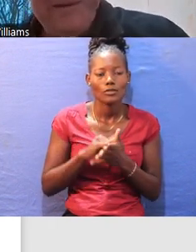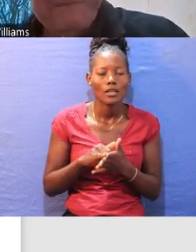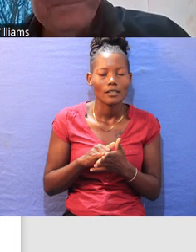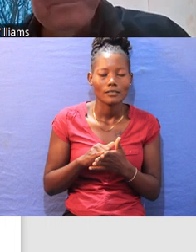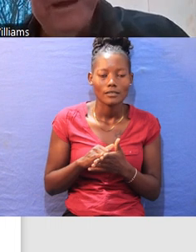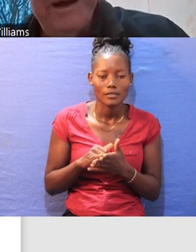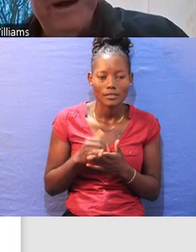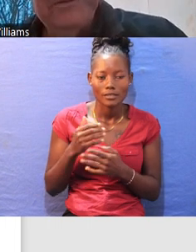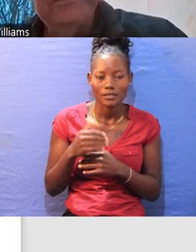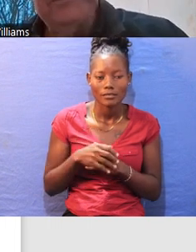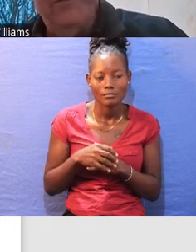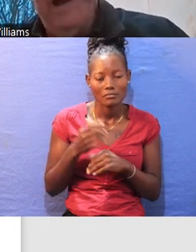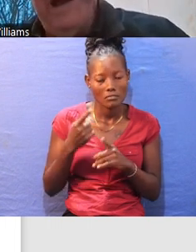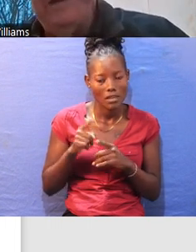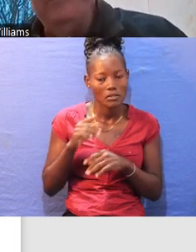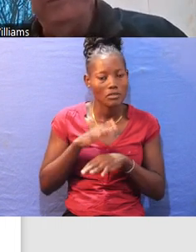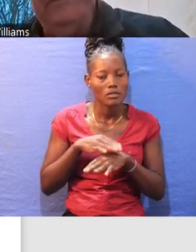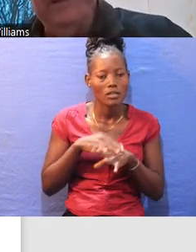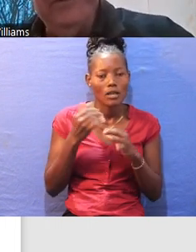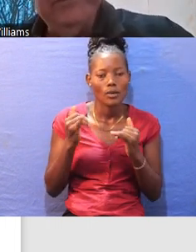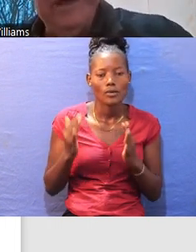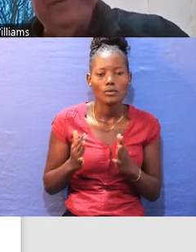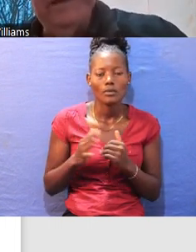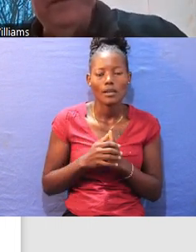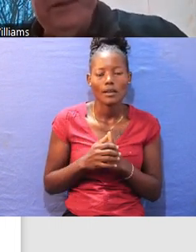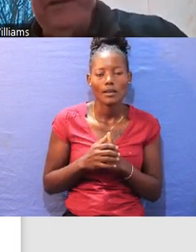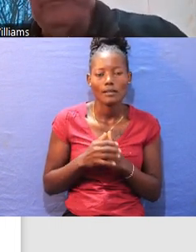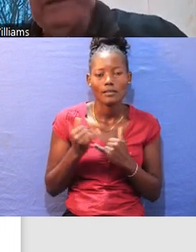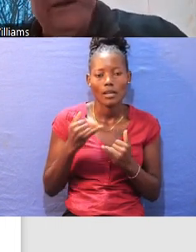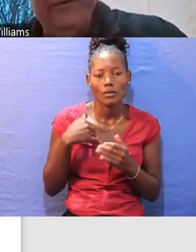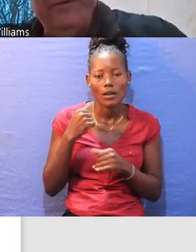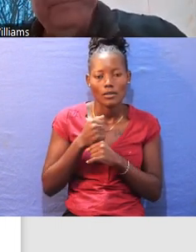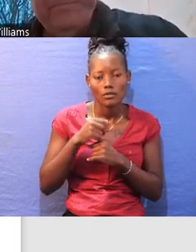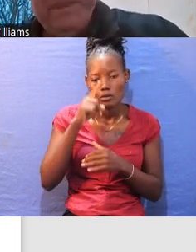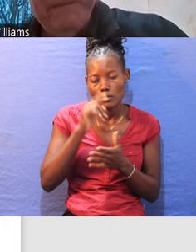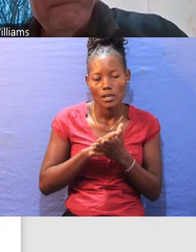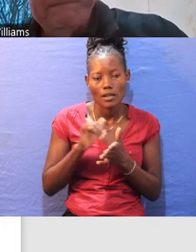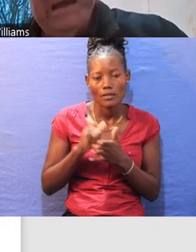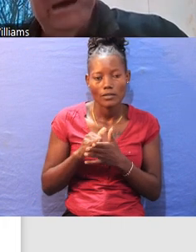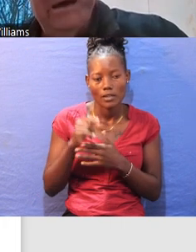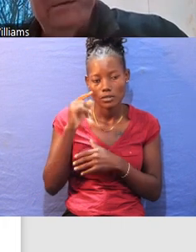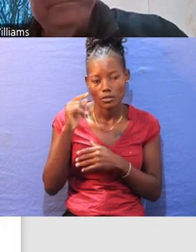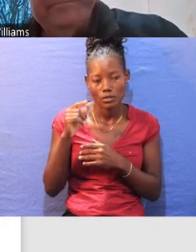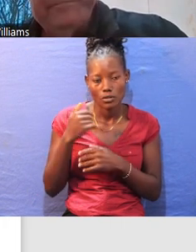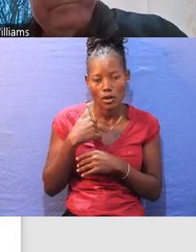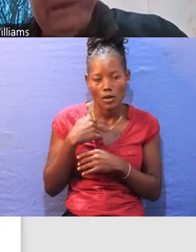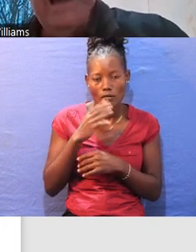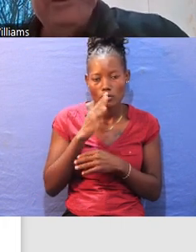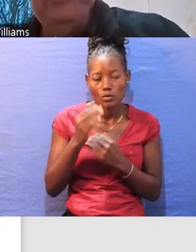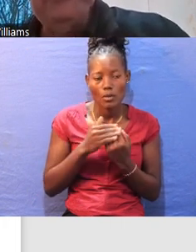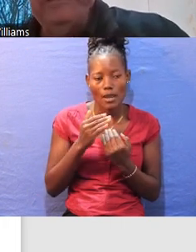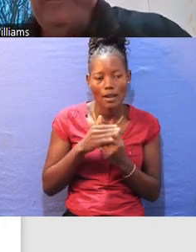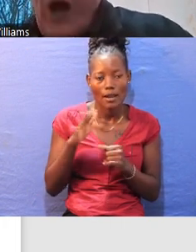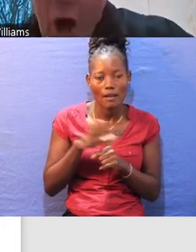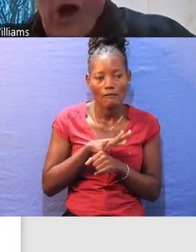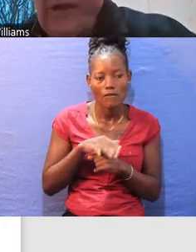player. So I do believe this, that I think you have to be careful. I